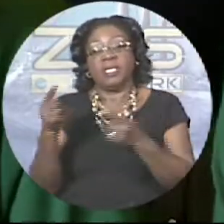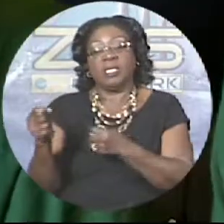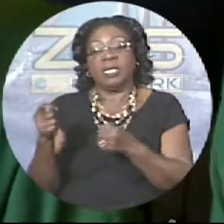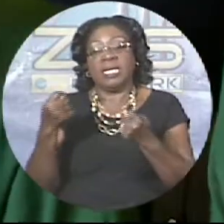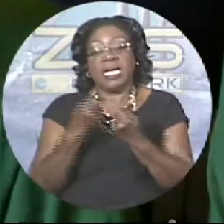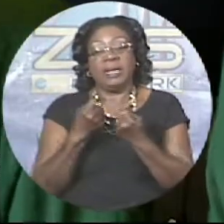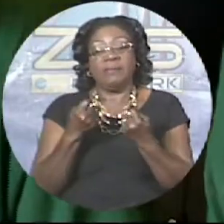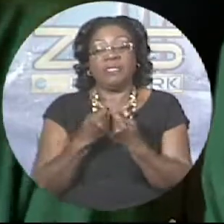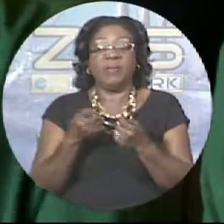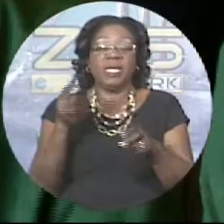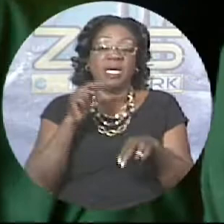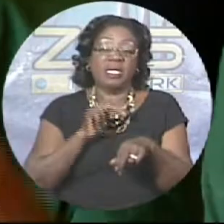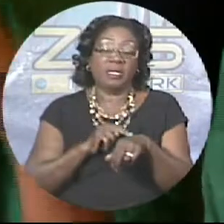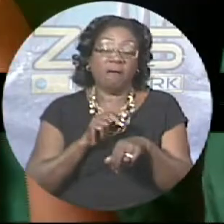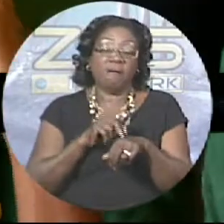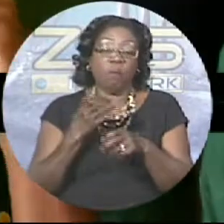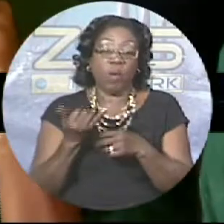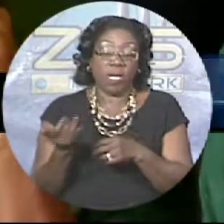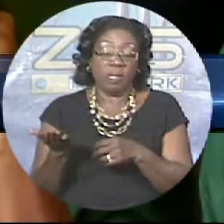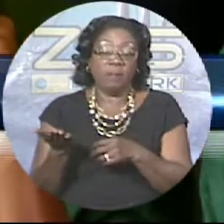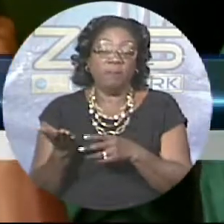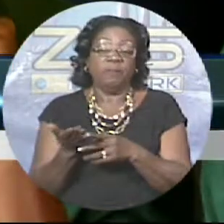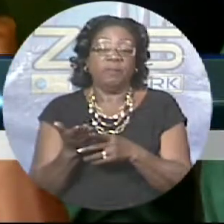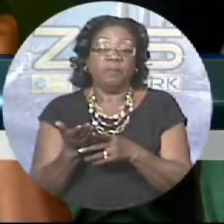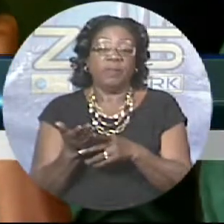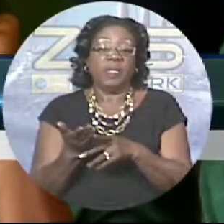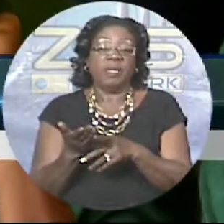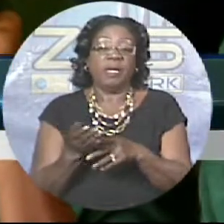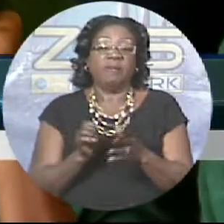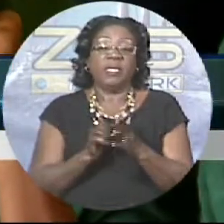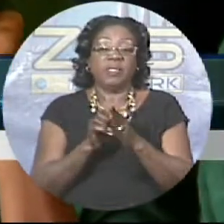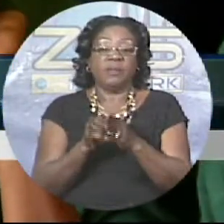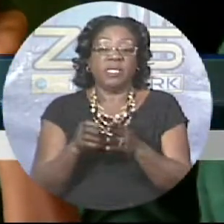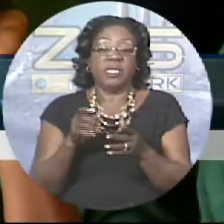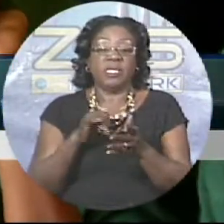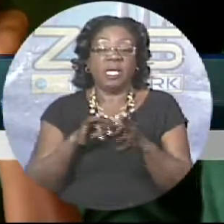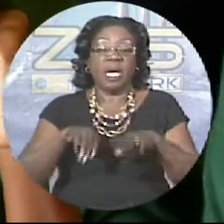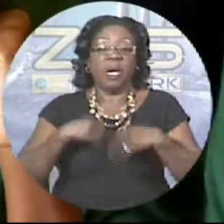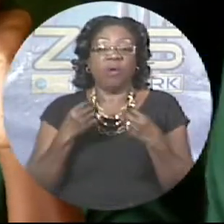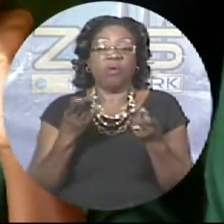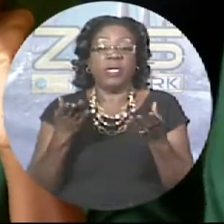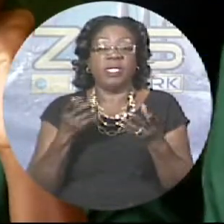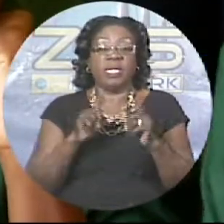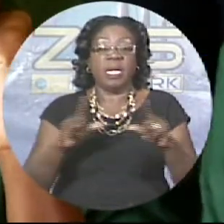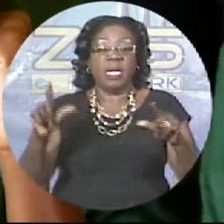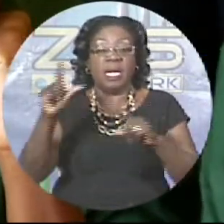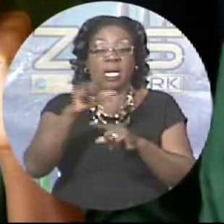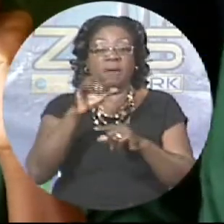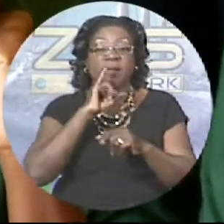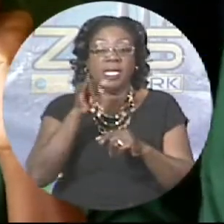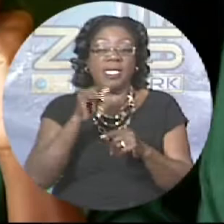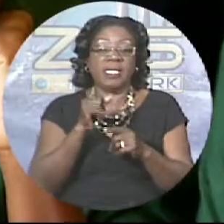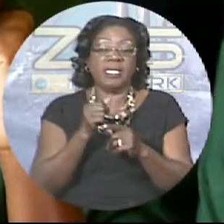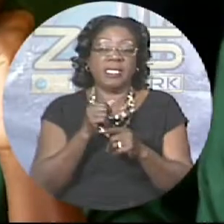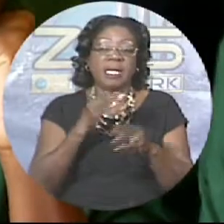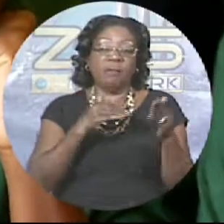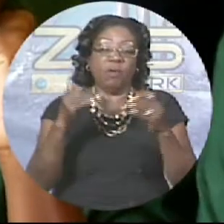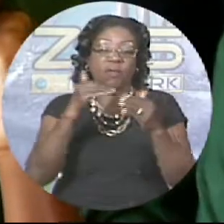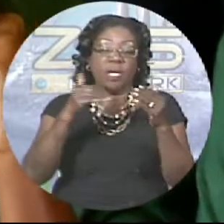tournament because our coaches keep expressing how great the level is from CBC and moving